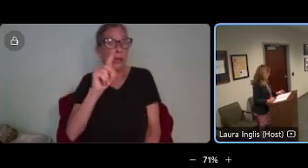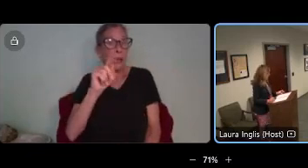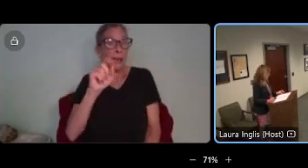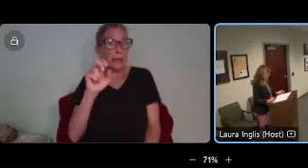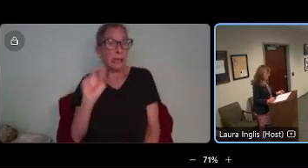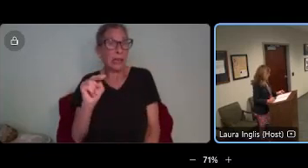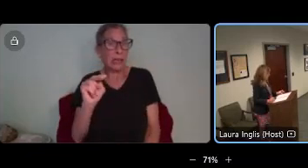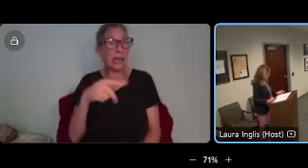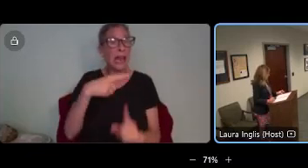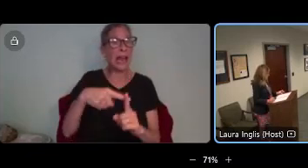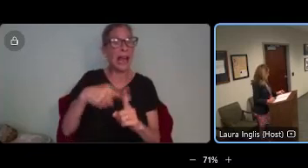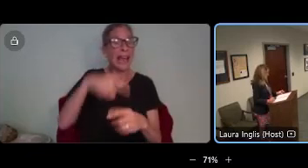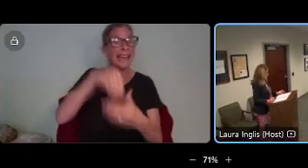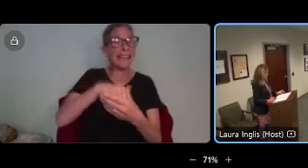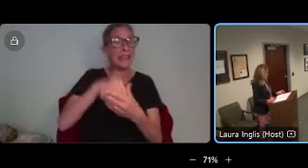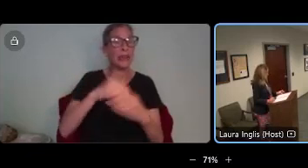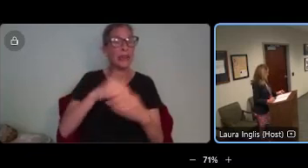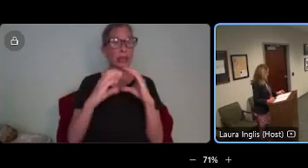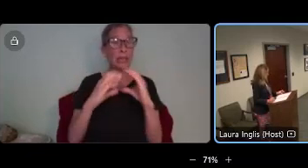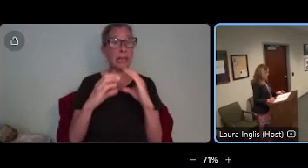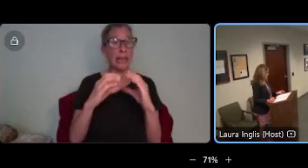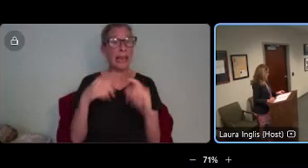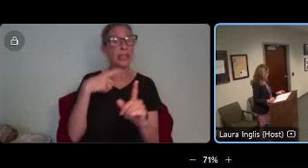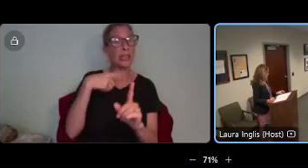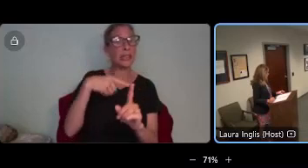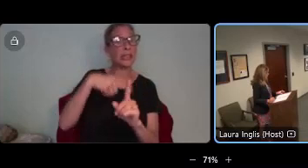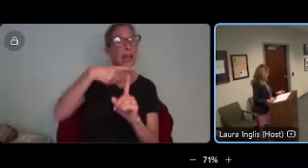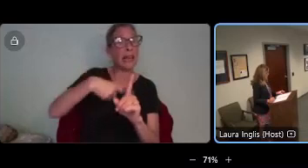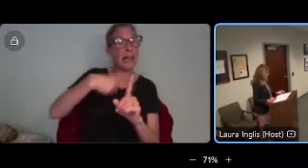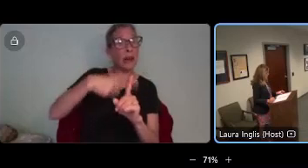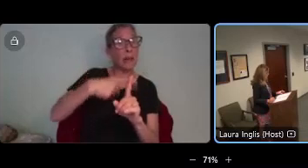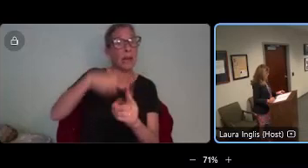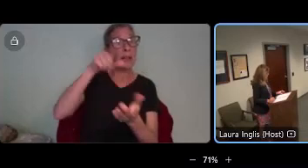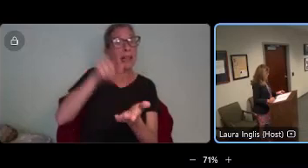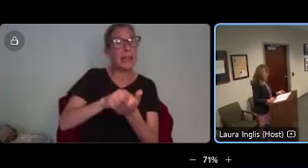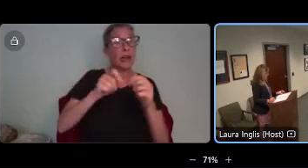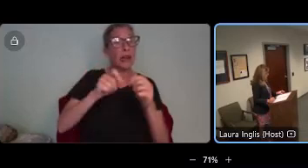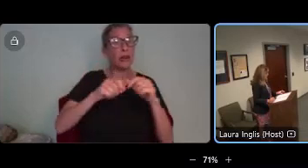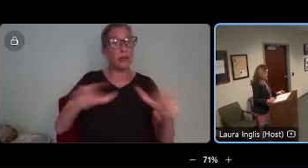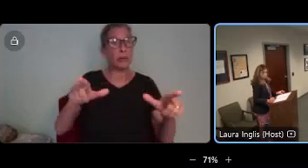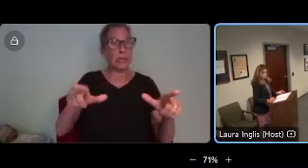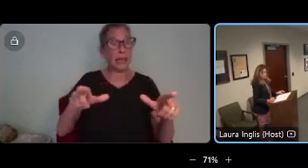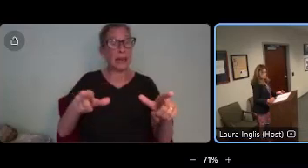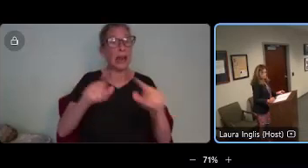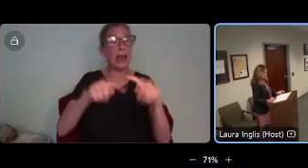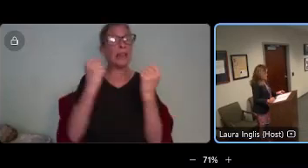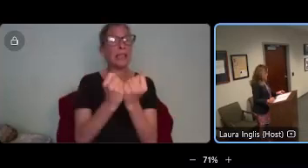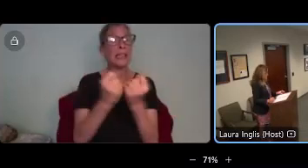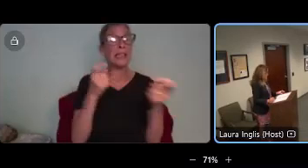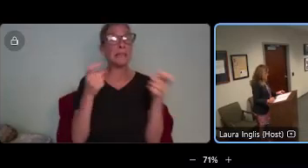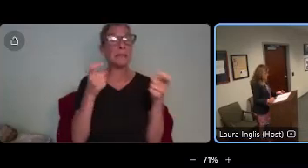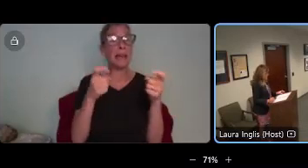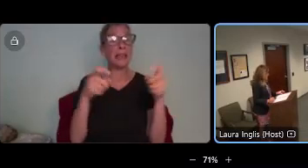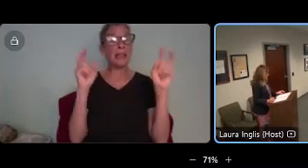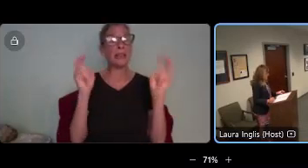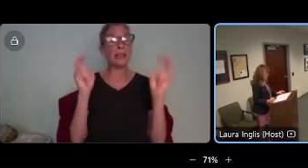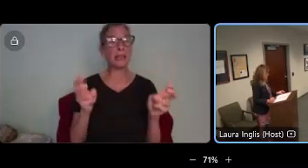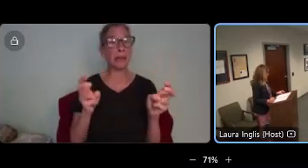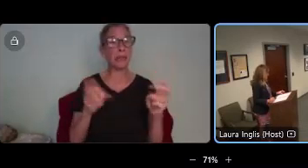many of our internal communications, such as our monthly newsletter across the board. This team also manages the subject number